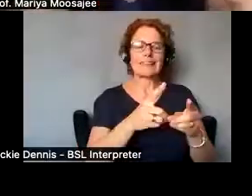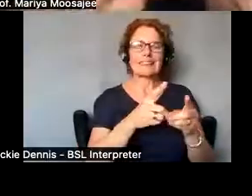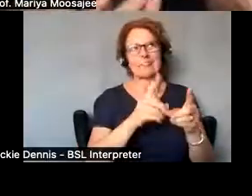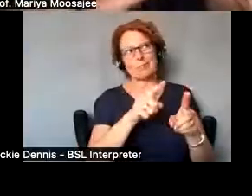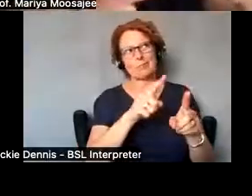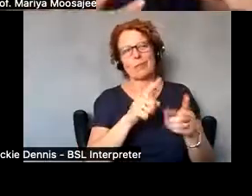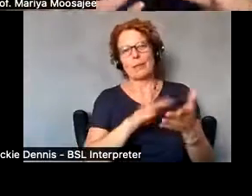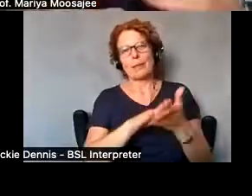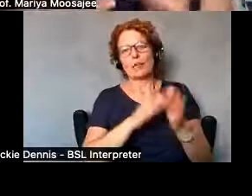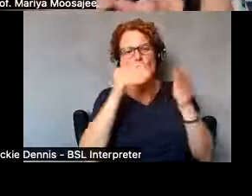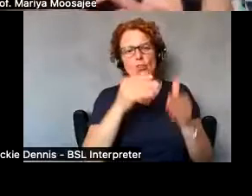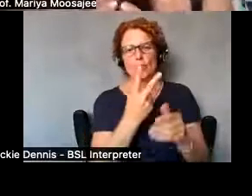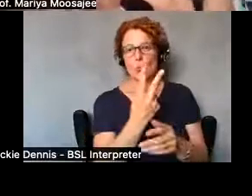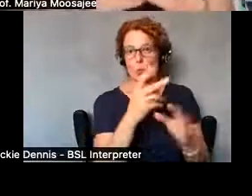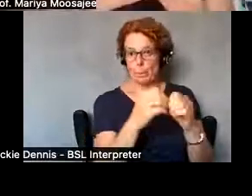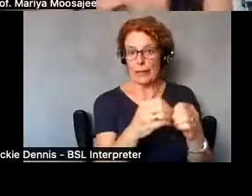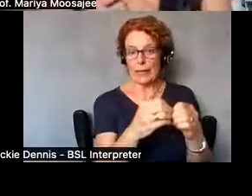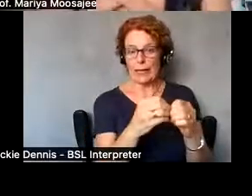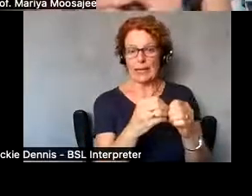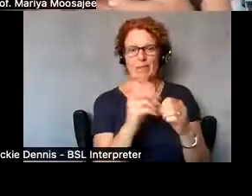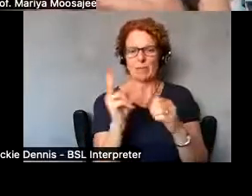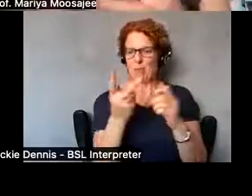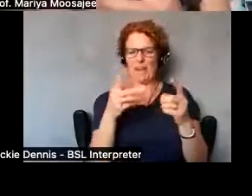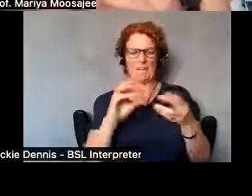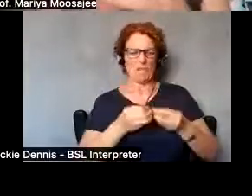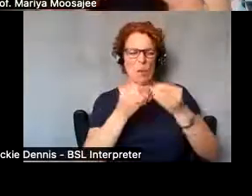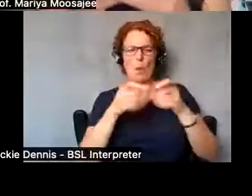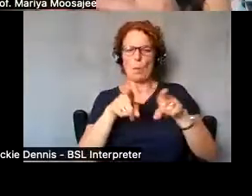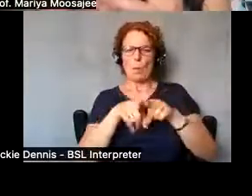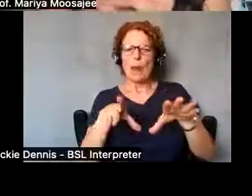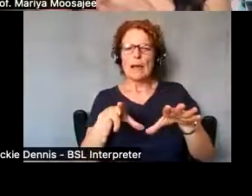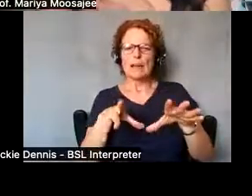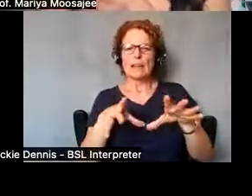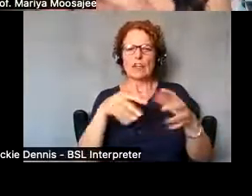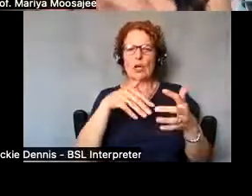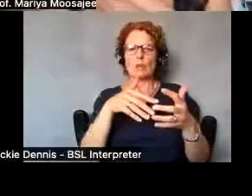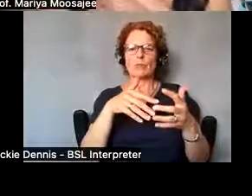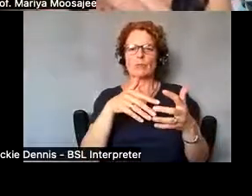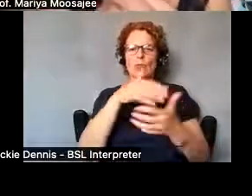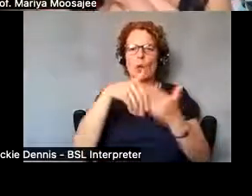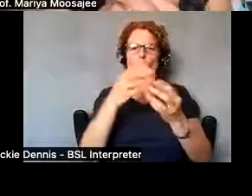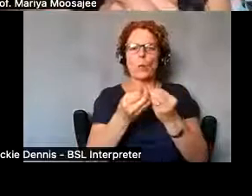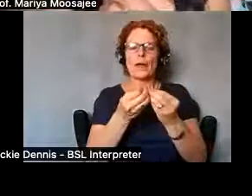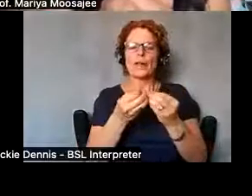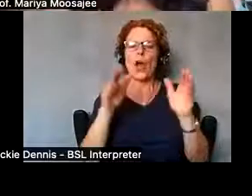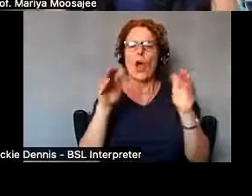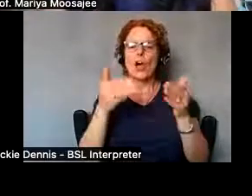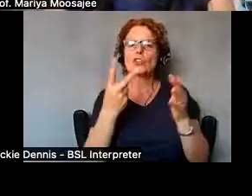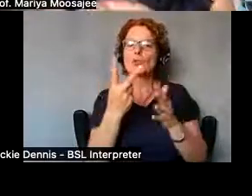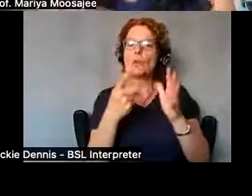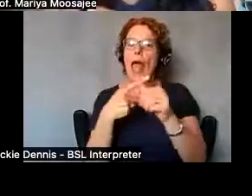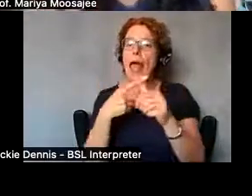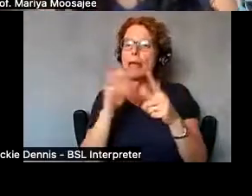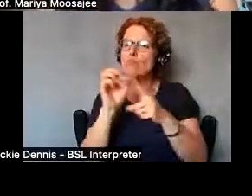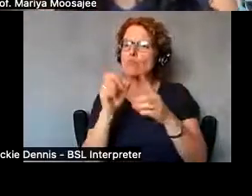USH2B, they all form a little complex with the USH2A protein. And